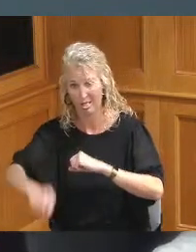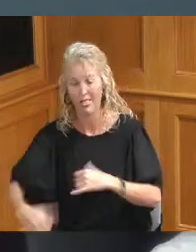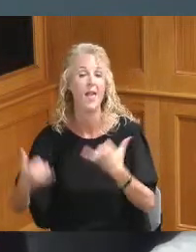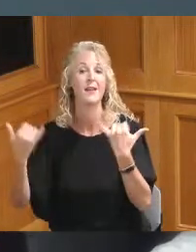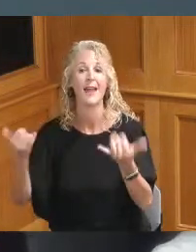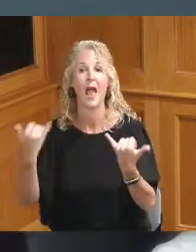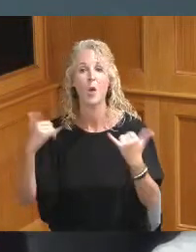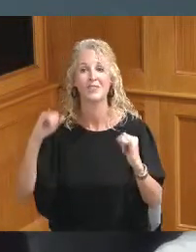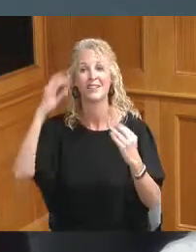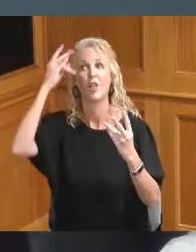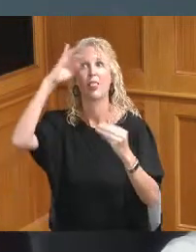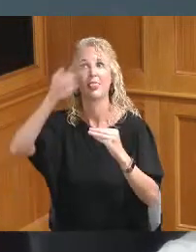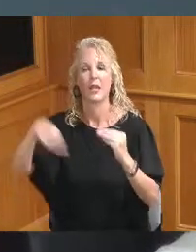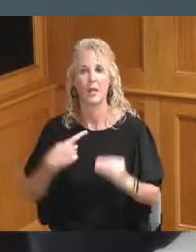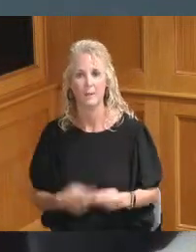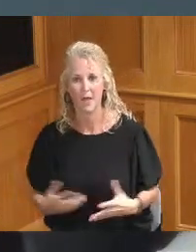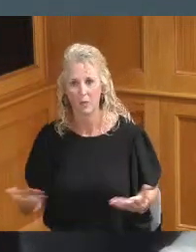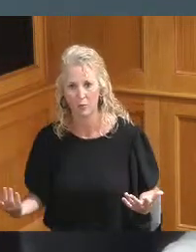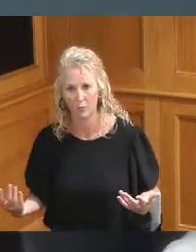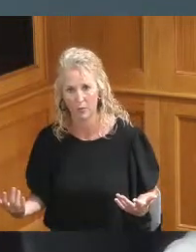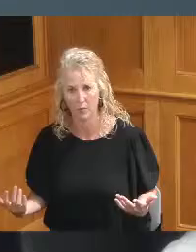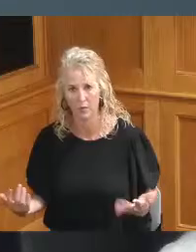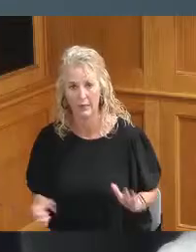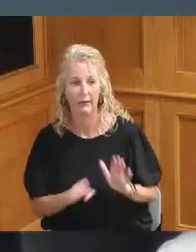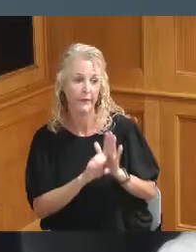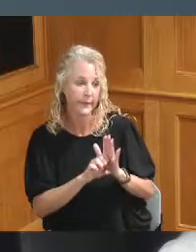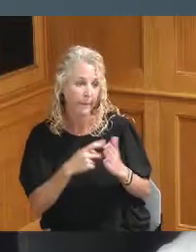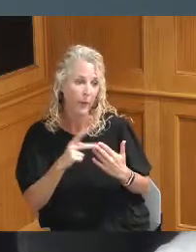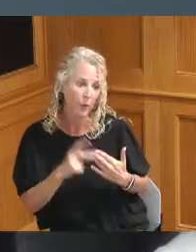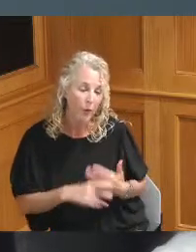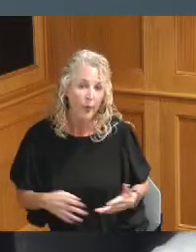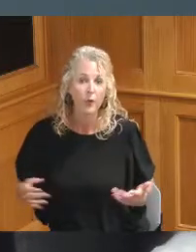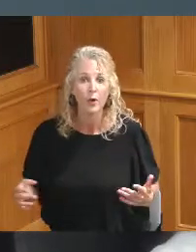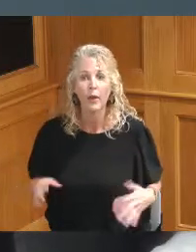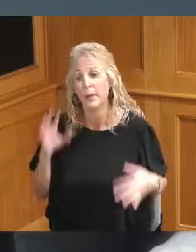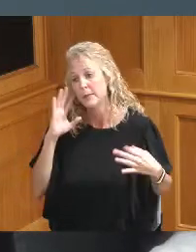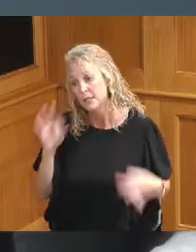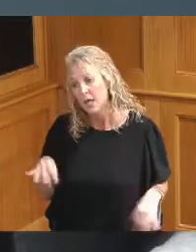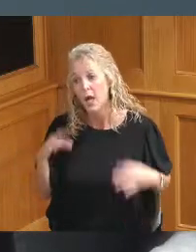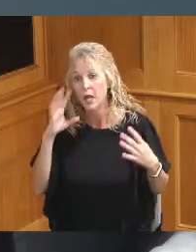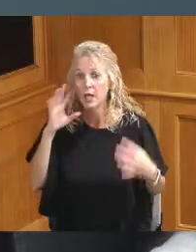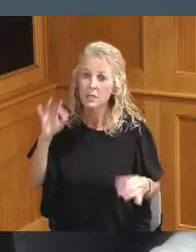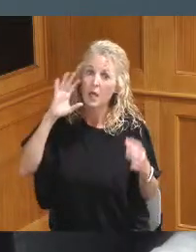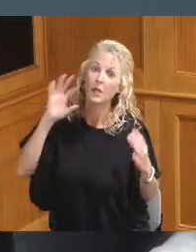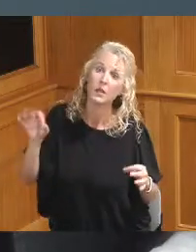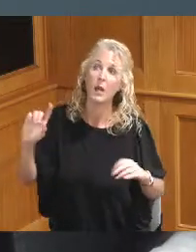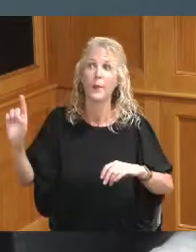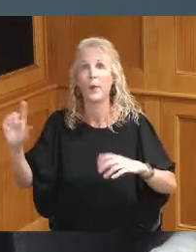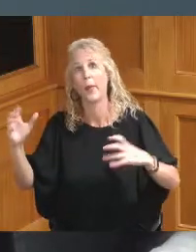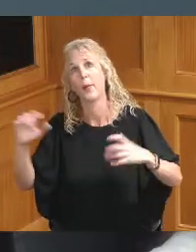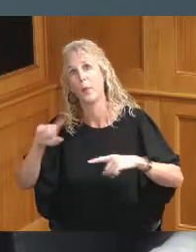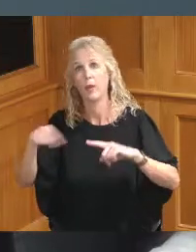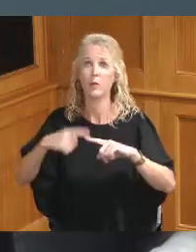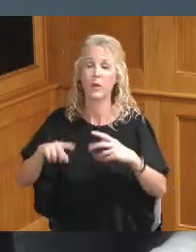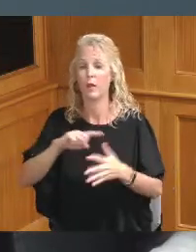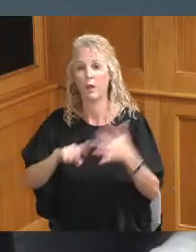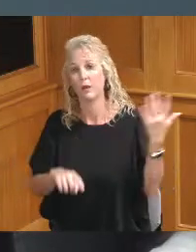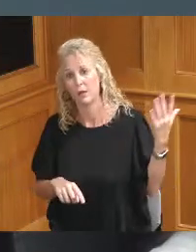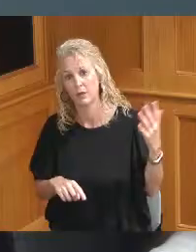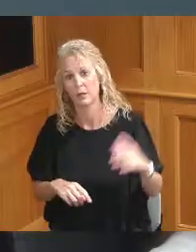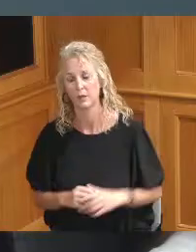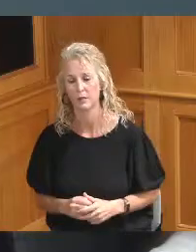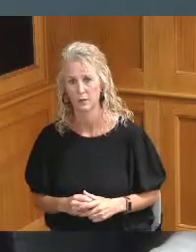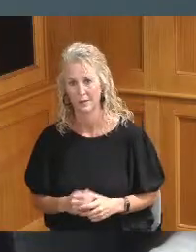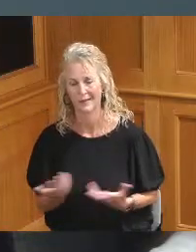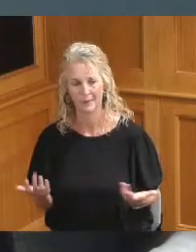about going out to pilot programs and deciding on that as far as where we want to be with this